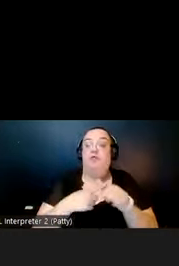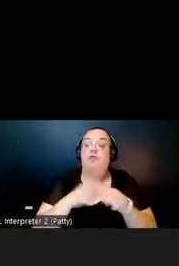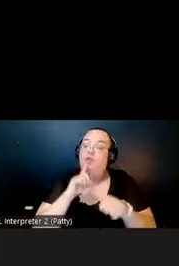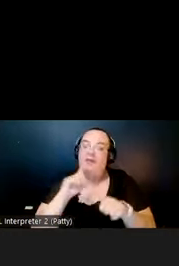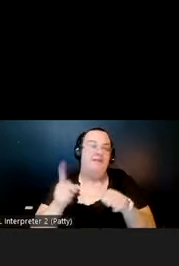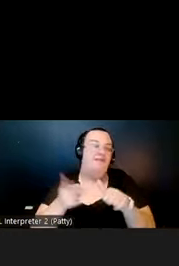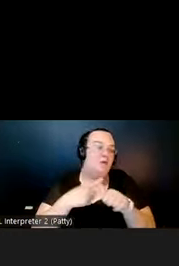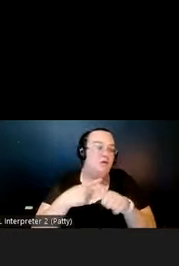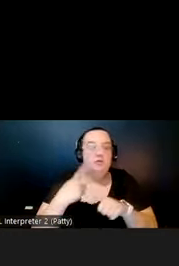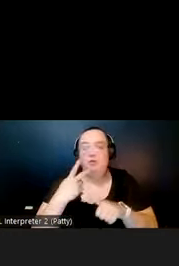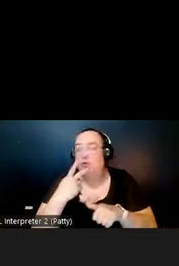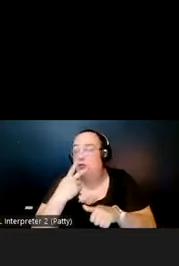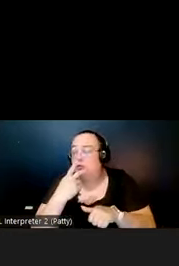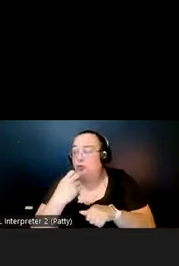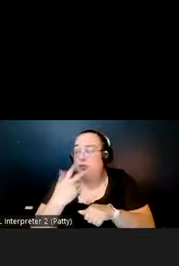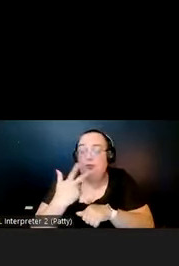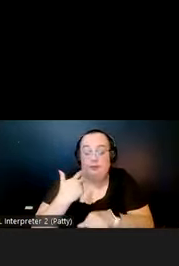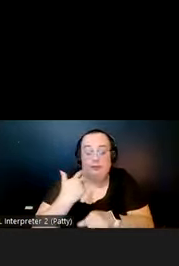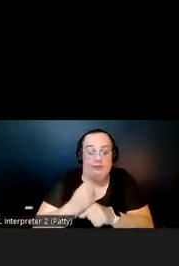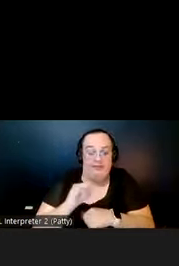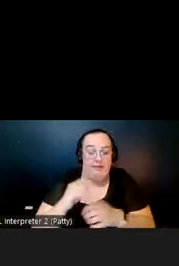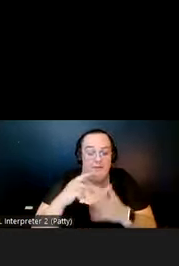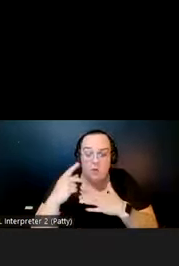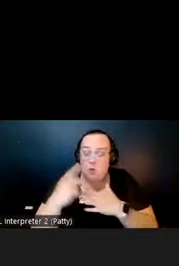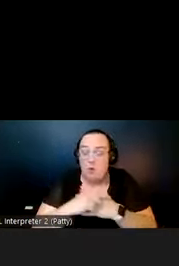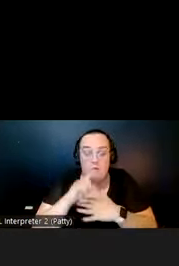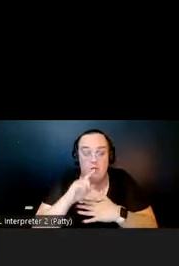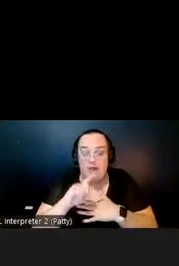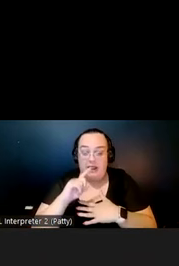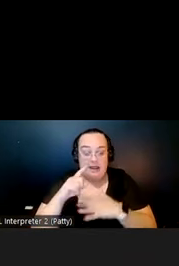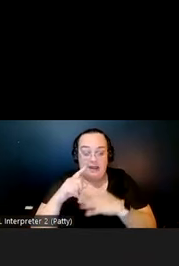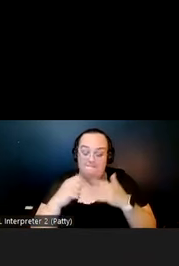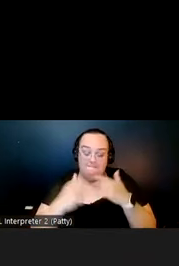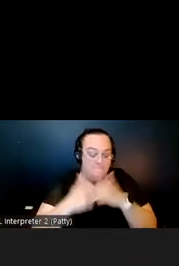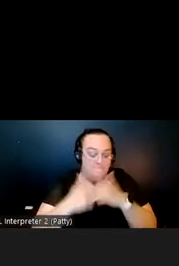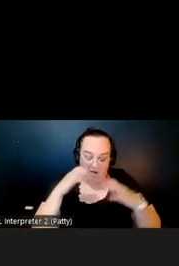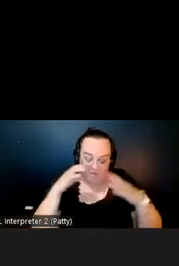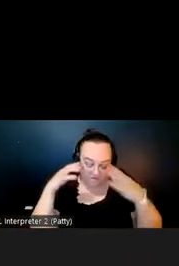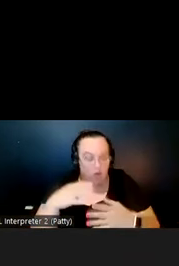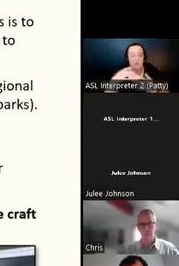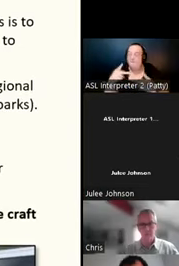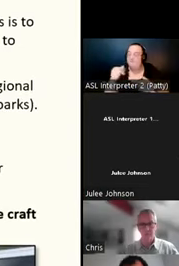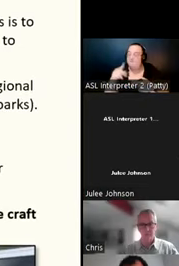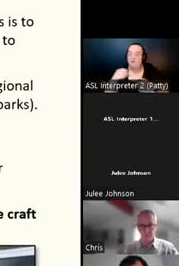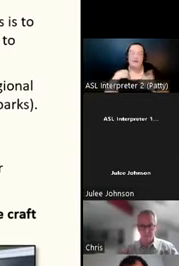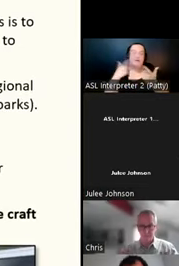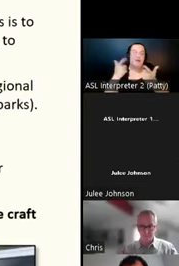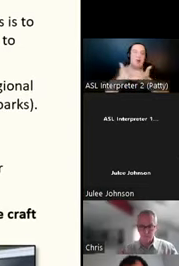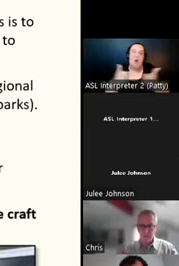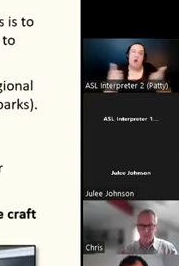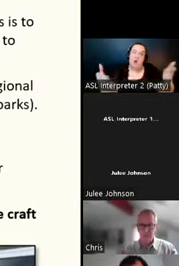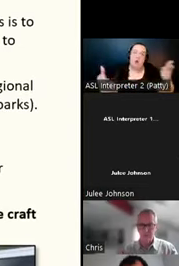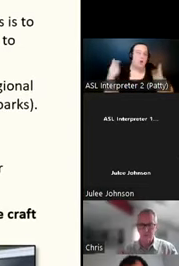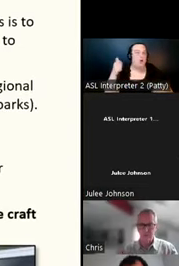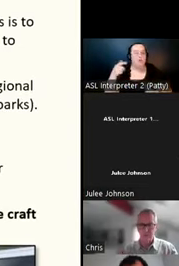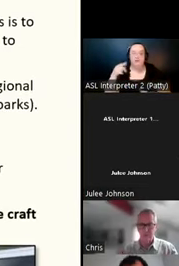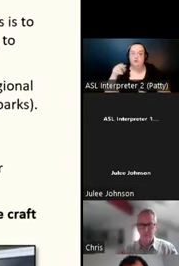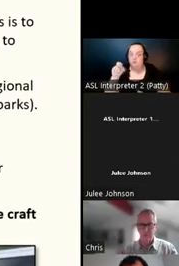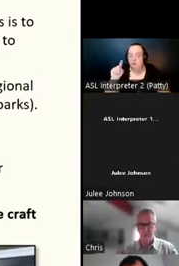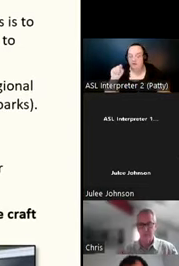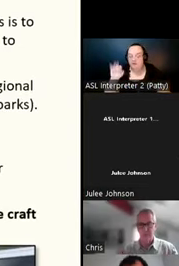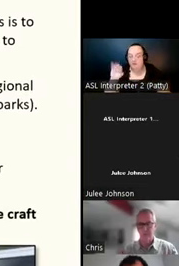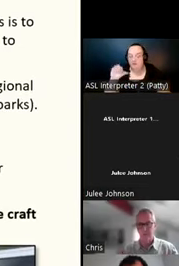first two or three years of the program have really been focused on parks that had the largest portfolios and the